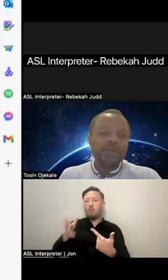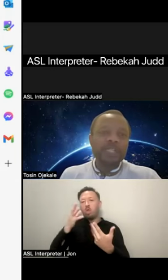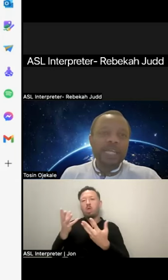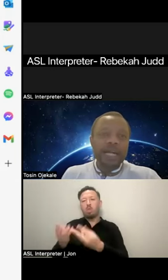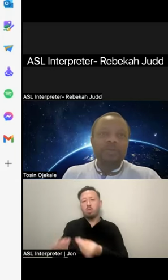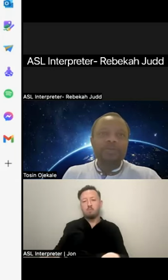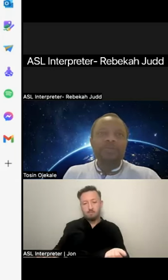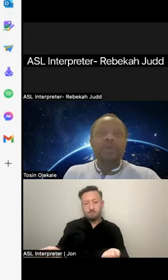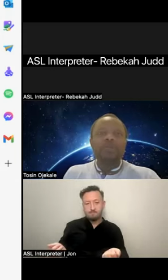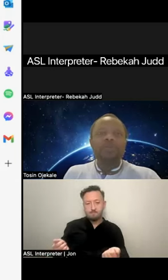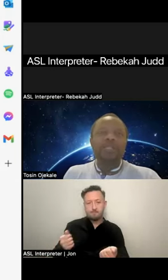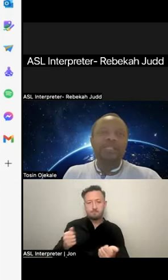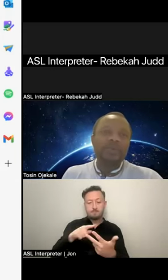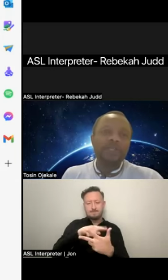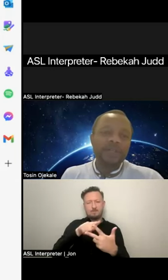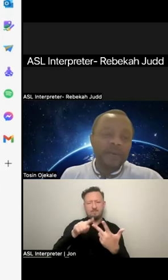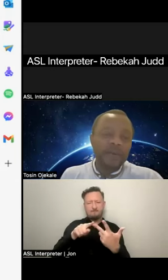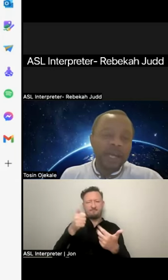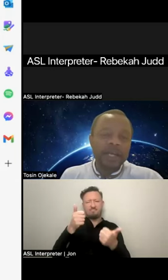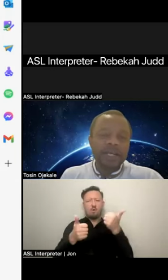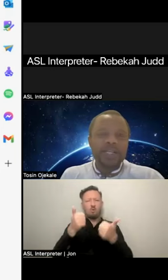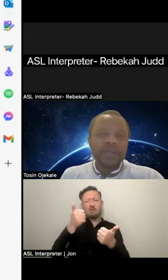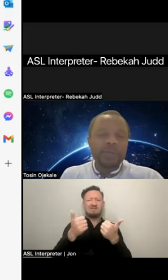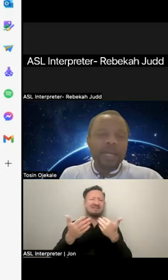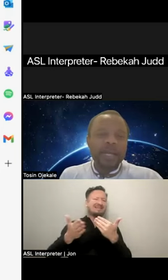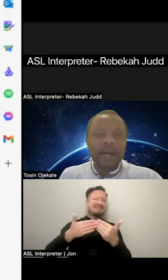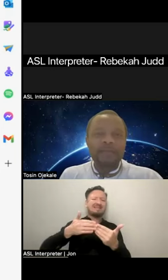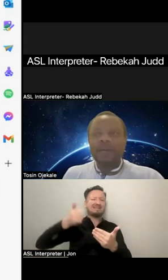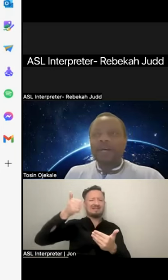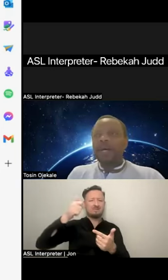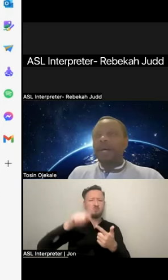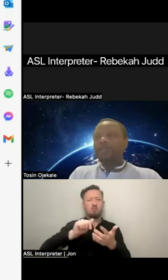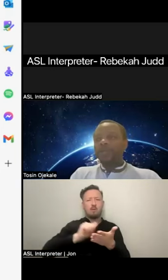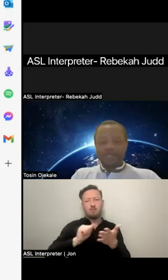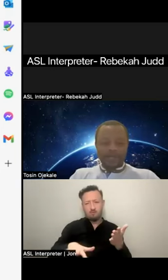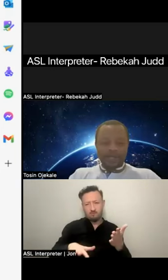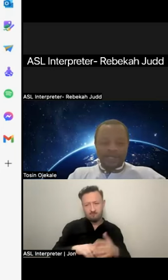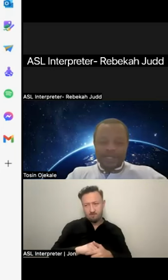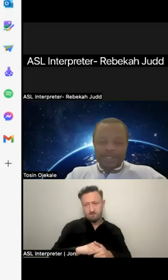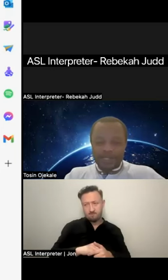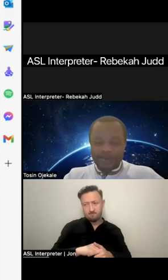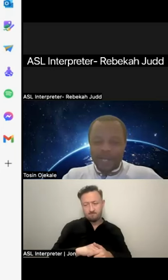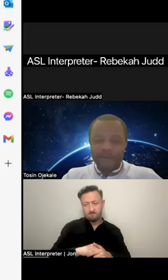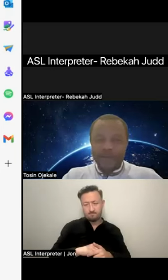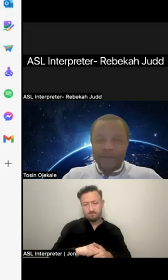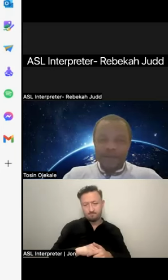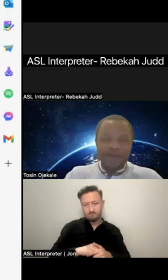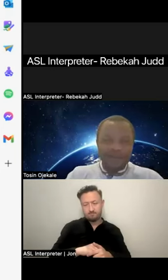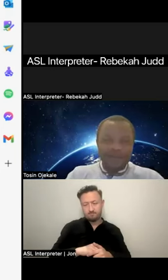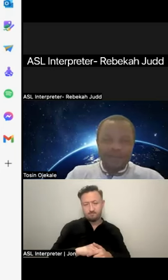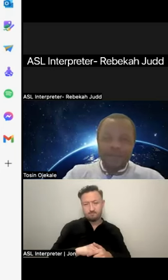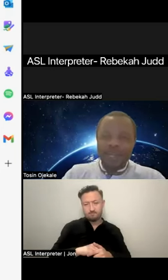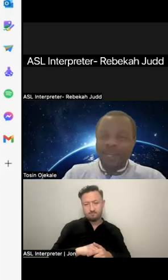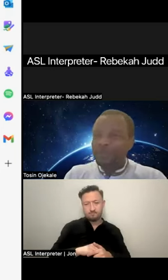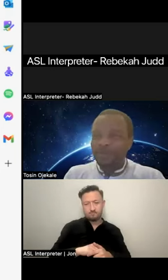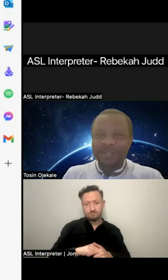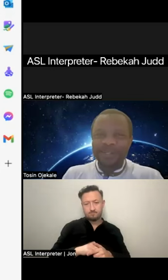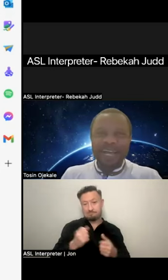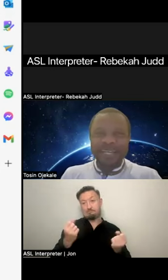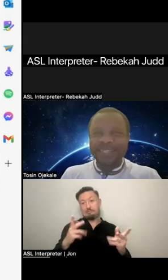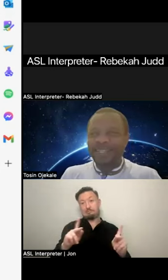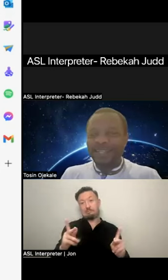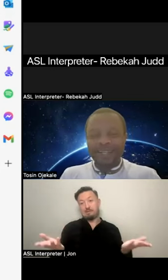to take out to extinguish the fire. So you might have so let's look at, since we have a lot of people here, I'm